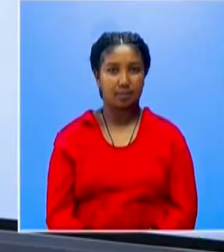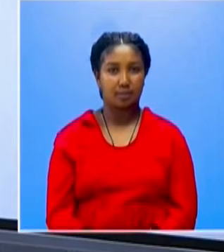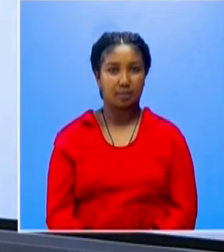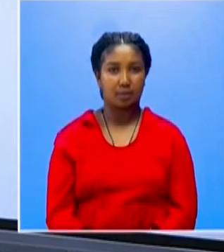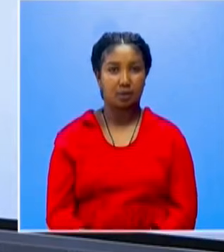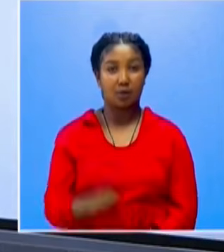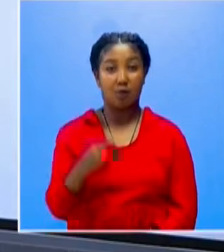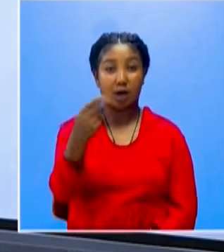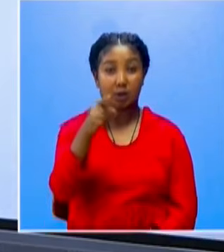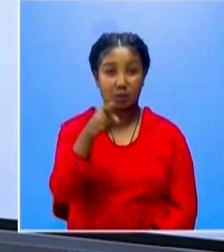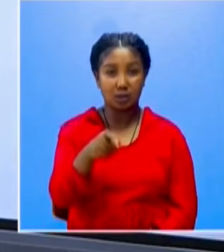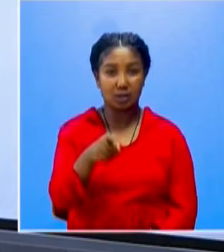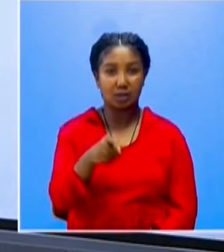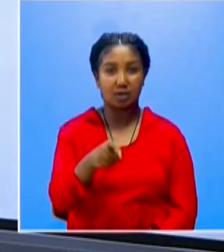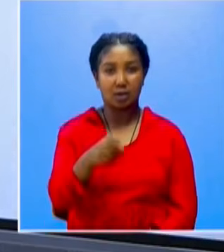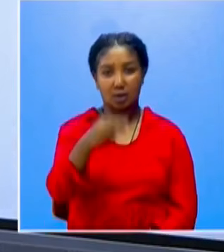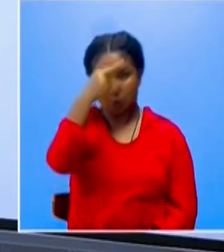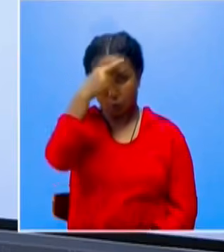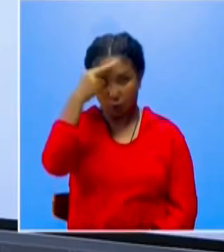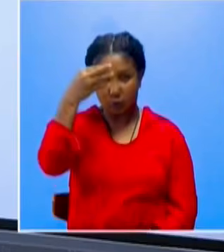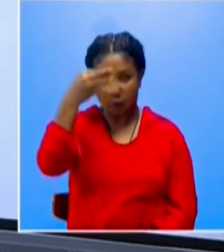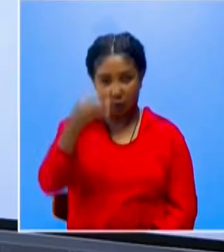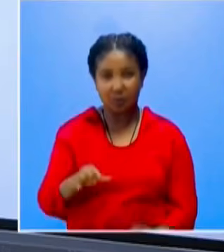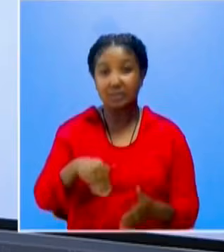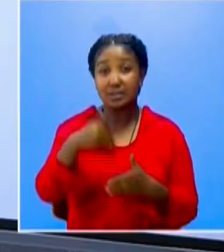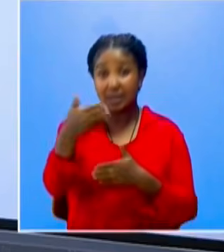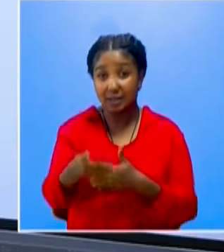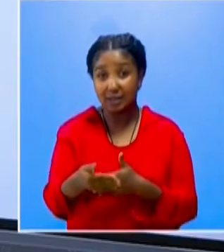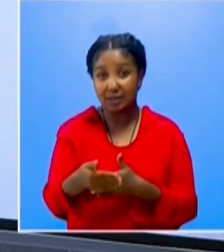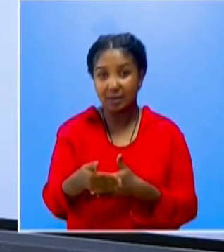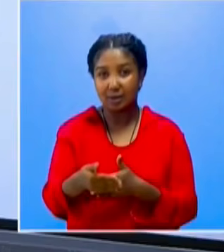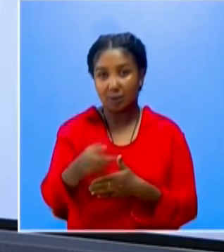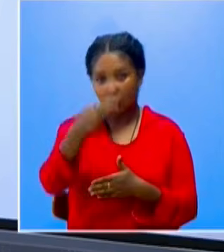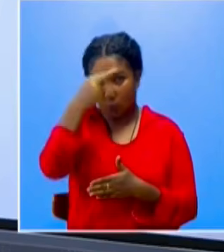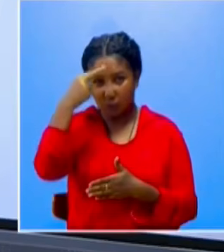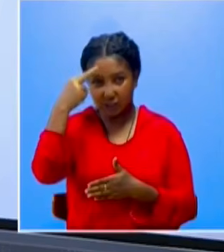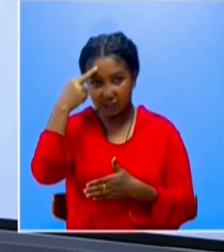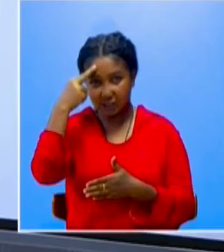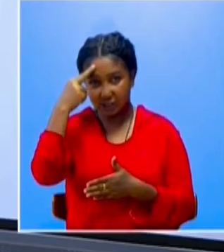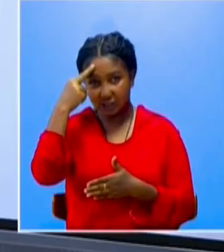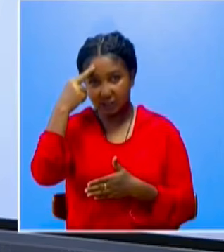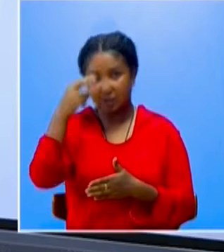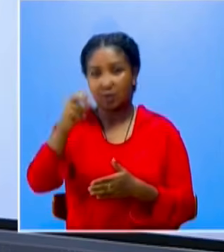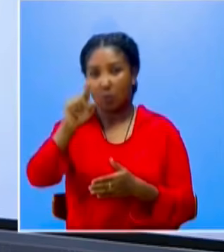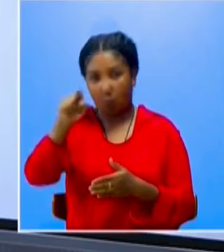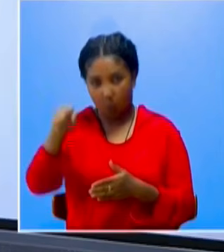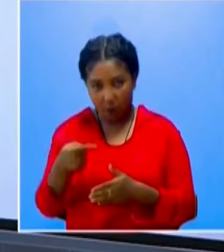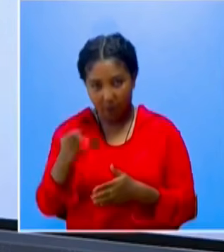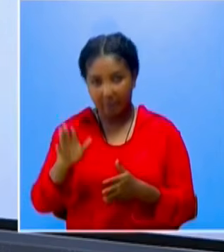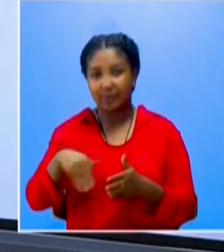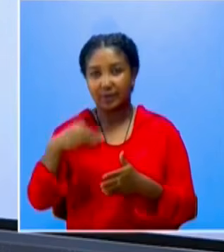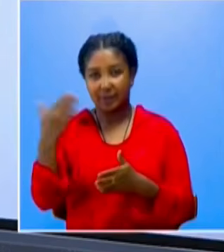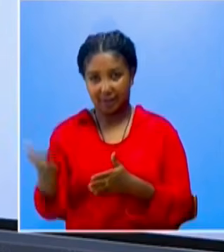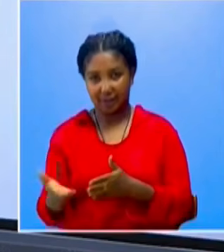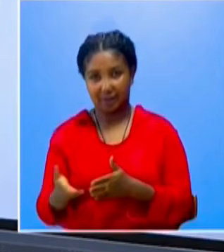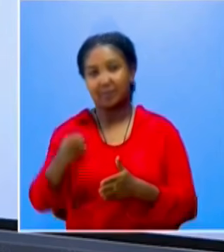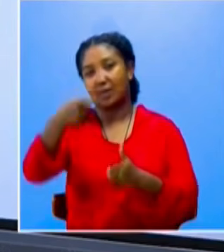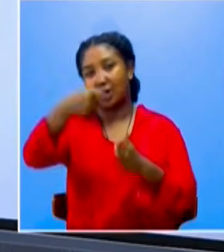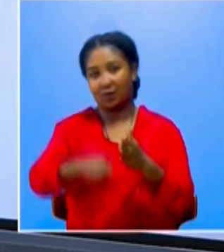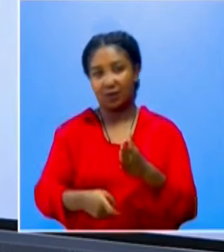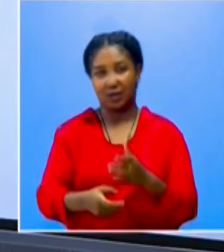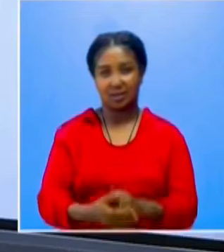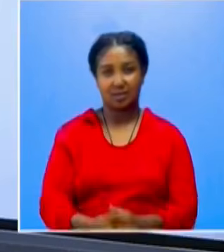If you are using because of, then what comes next is cause, then comma, and then what? The